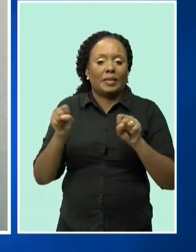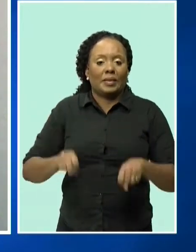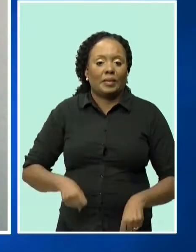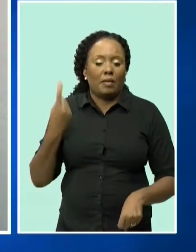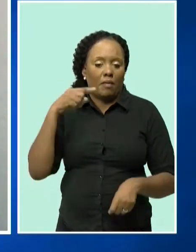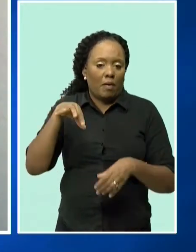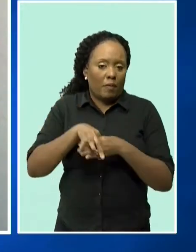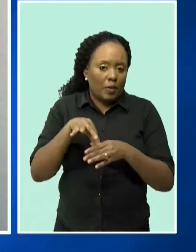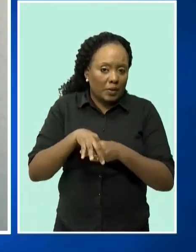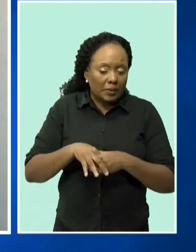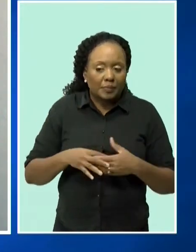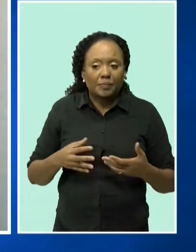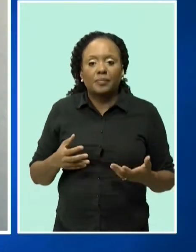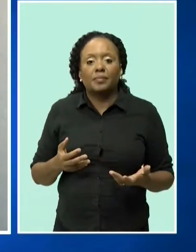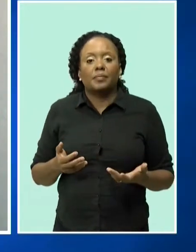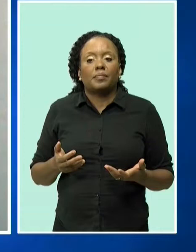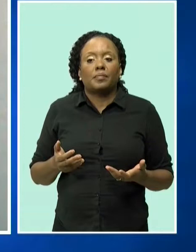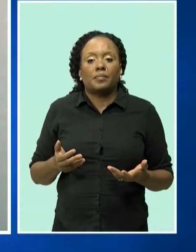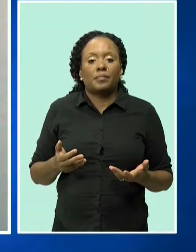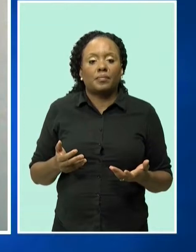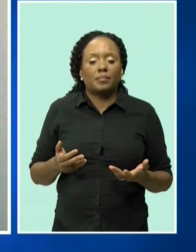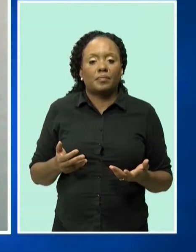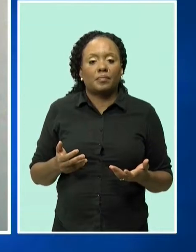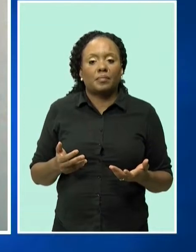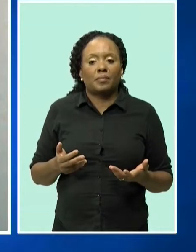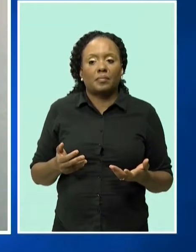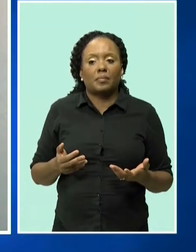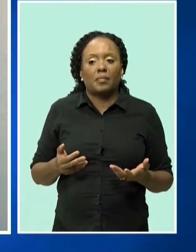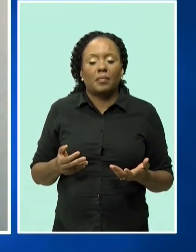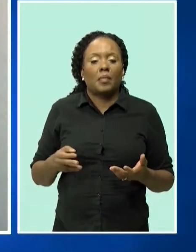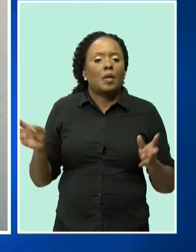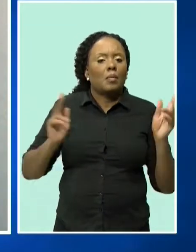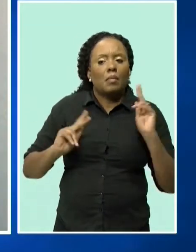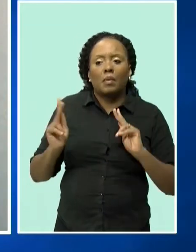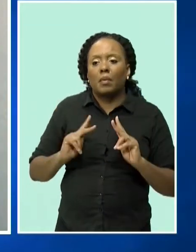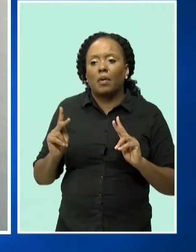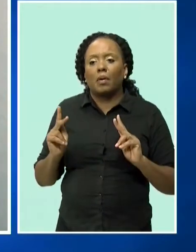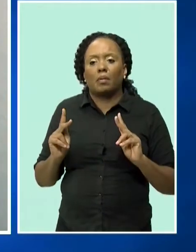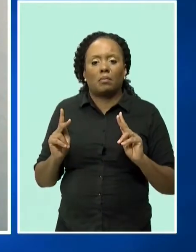offered about the structure of Parliament.